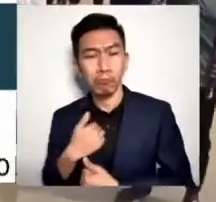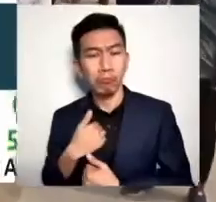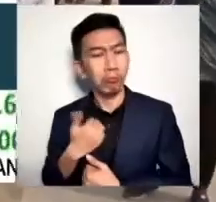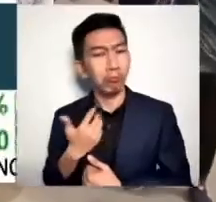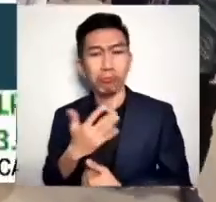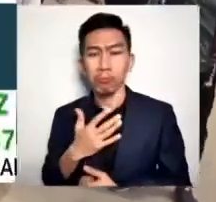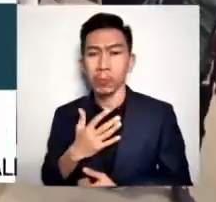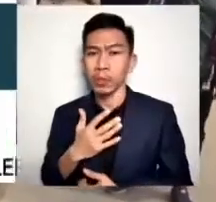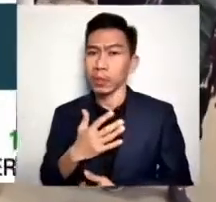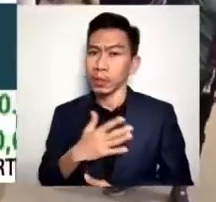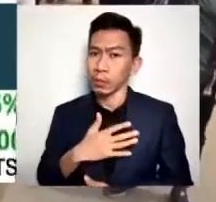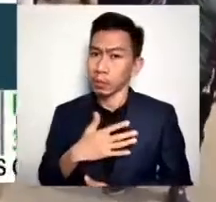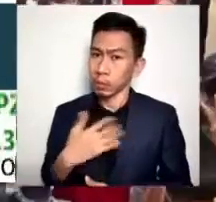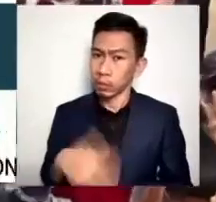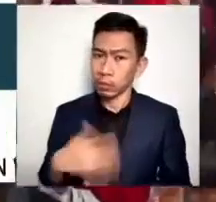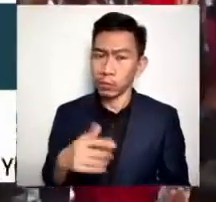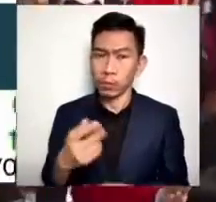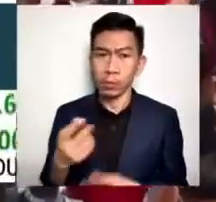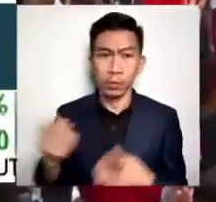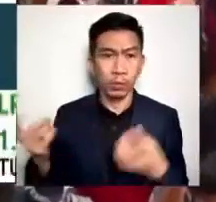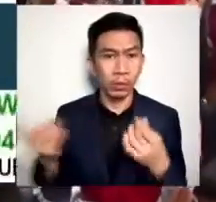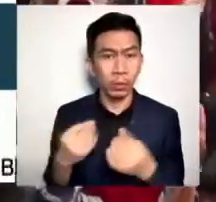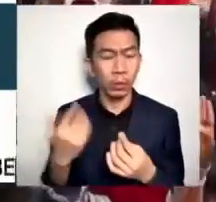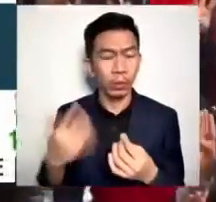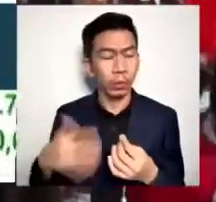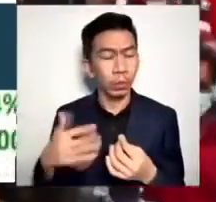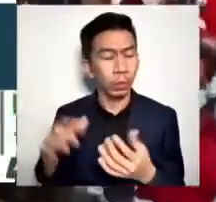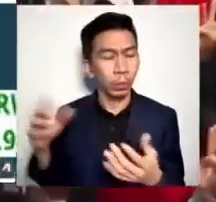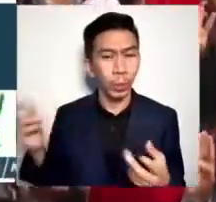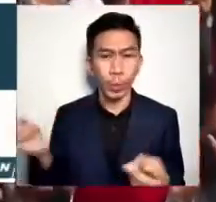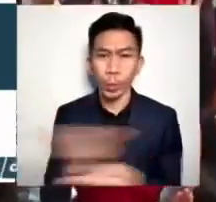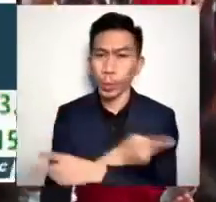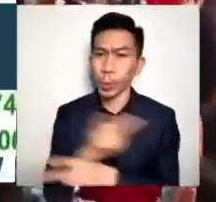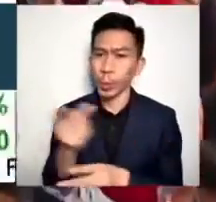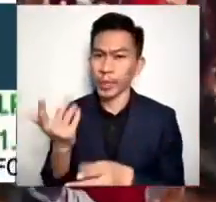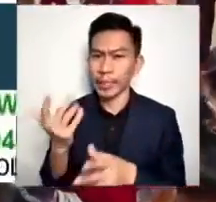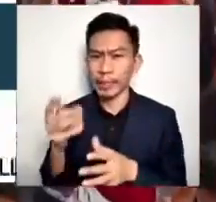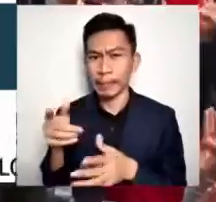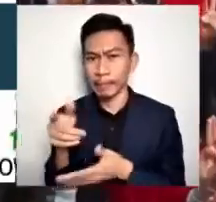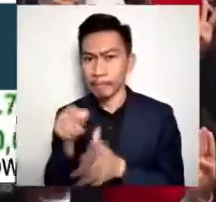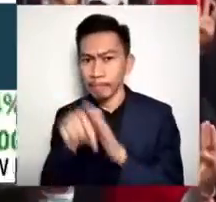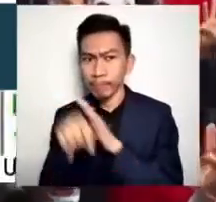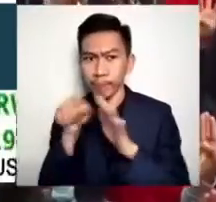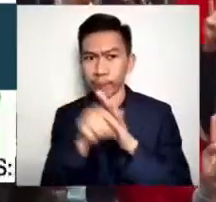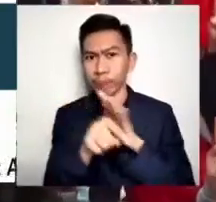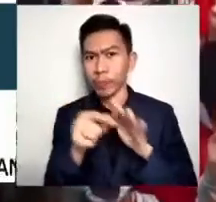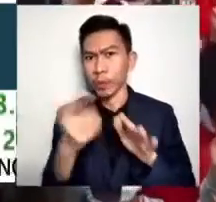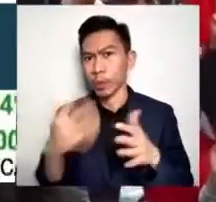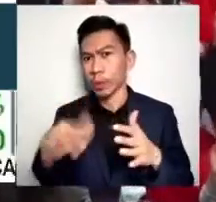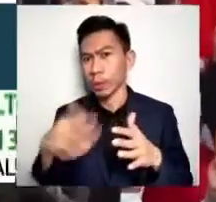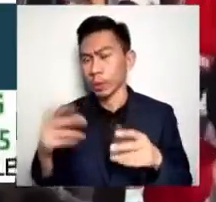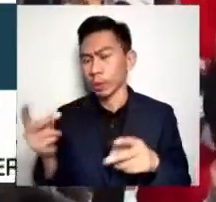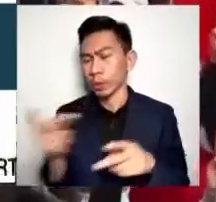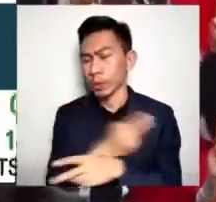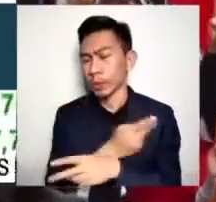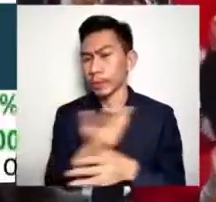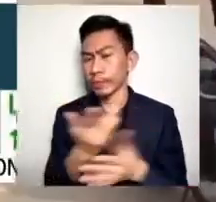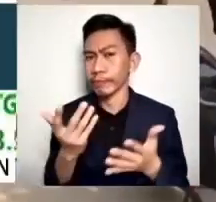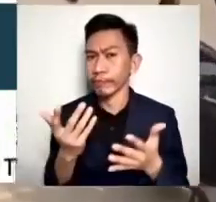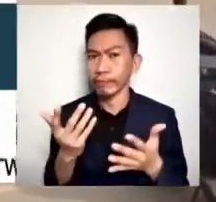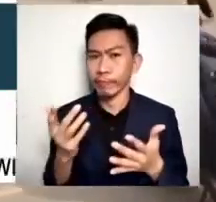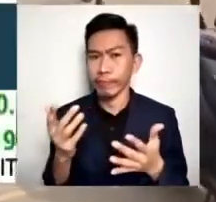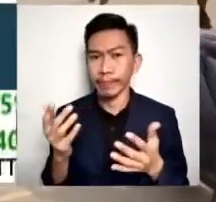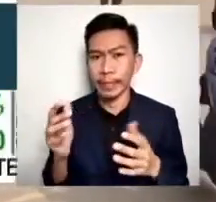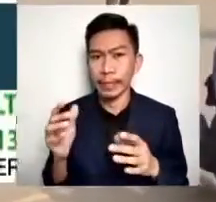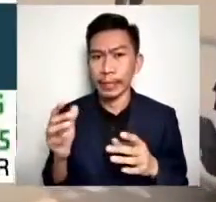the utmost barbaric atrocities that any human could think of. And so they have